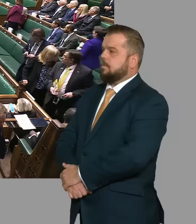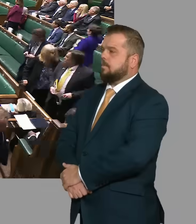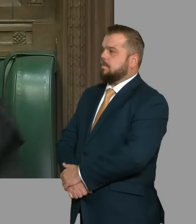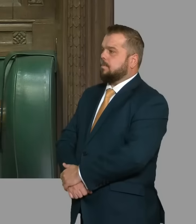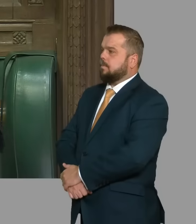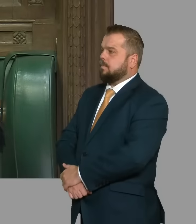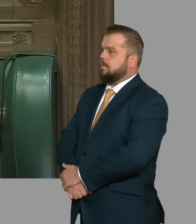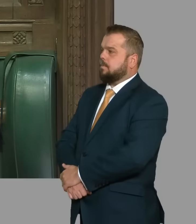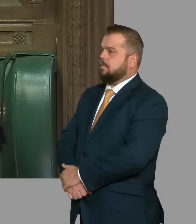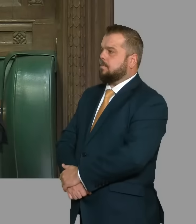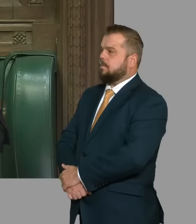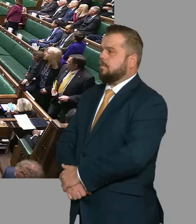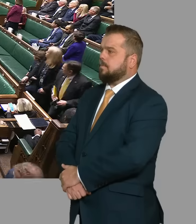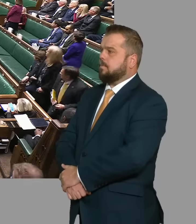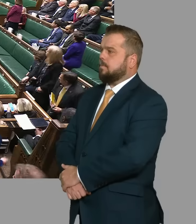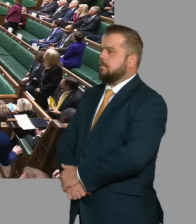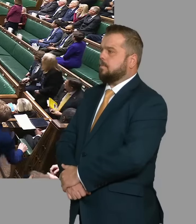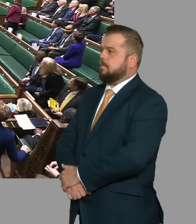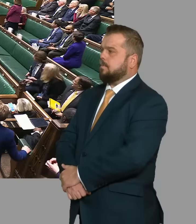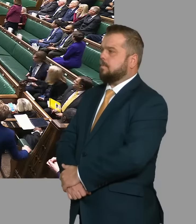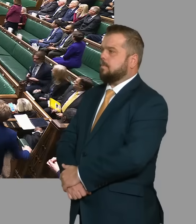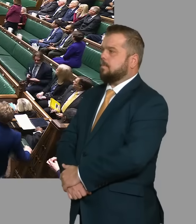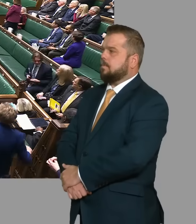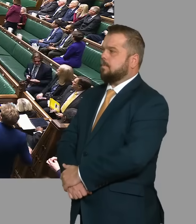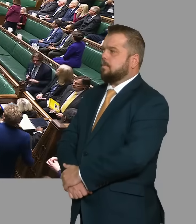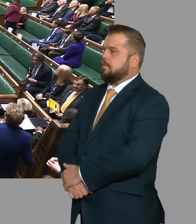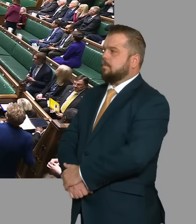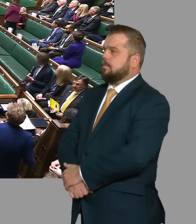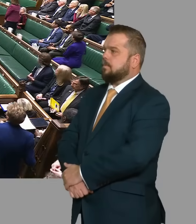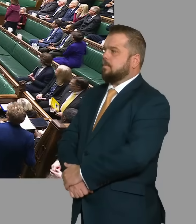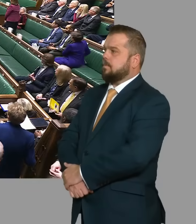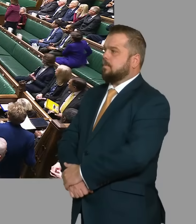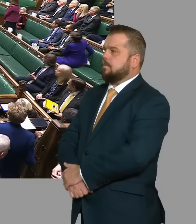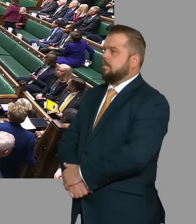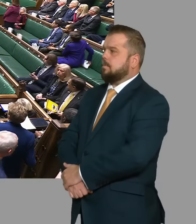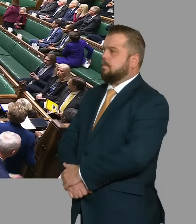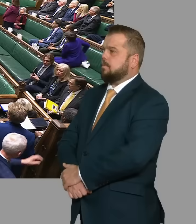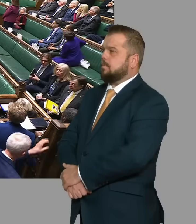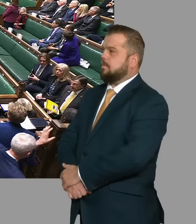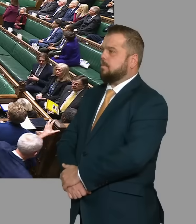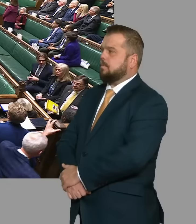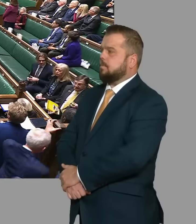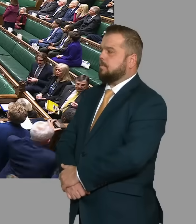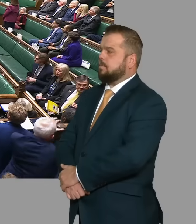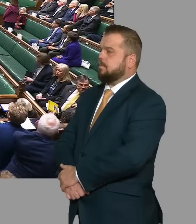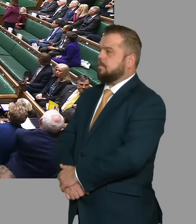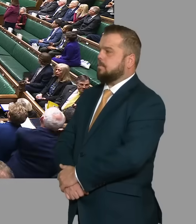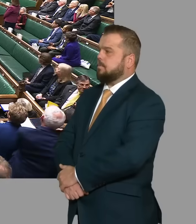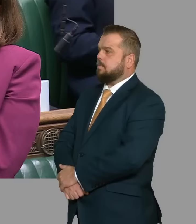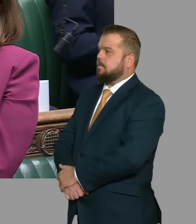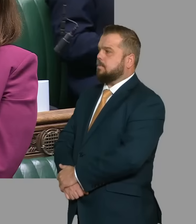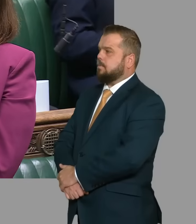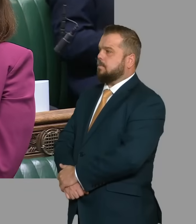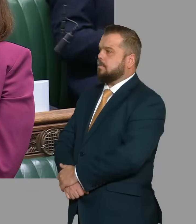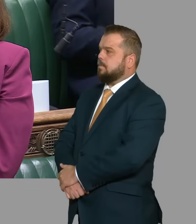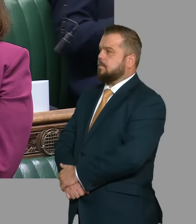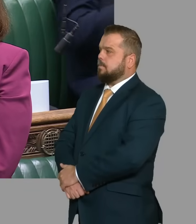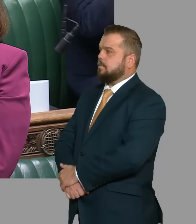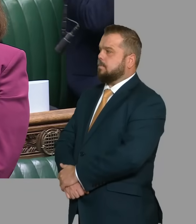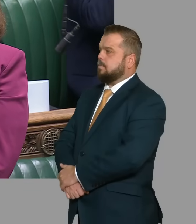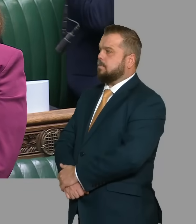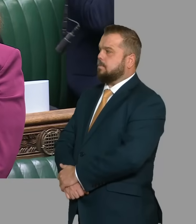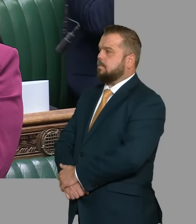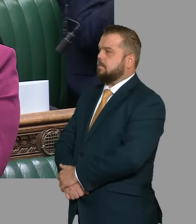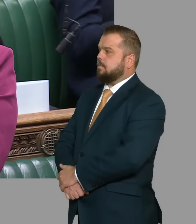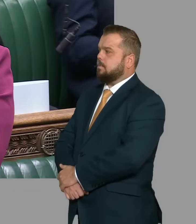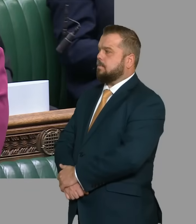Point of order, don't tell the chance. Thank you, Mr. Speaker. I understood that the purpose of Prime Minister's questions was for the Prime Minister